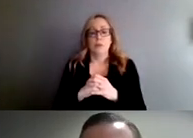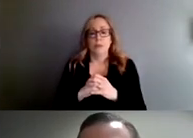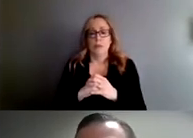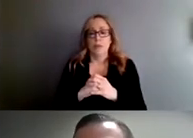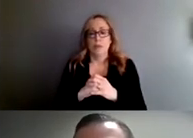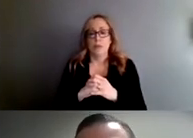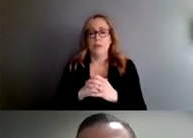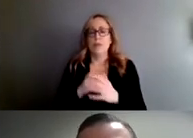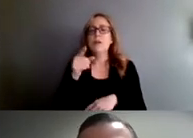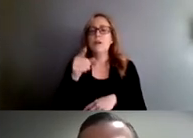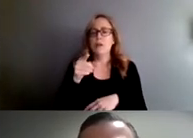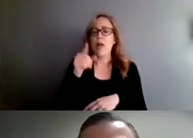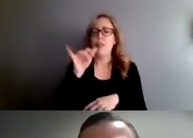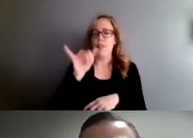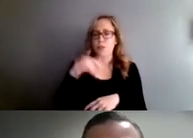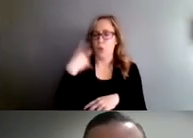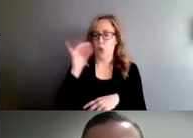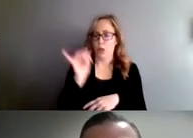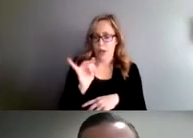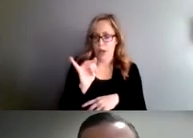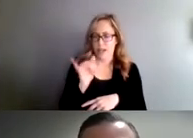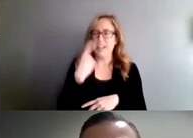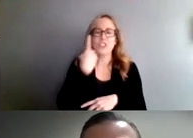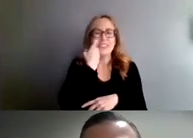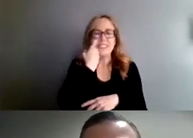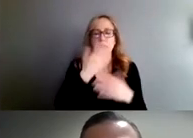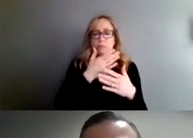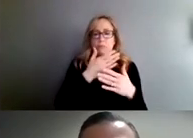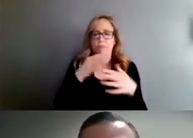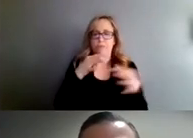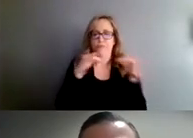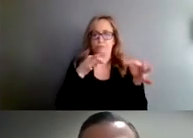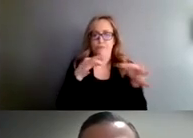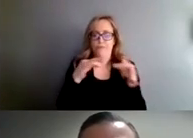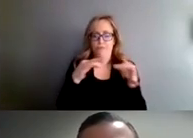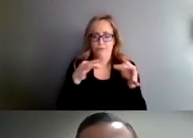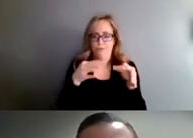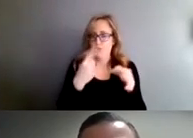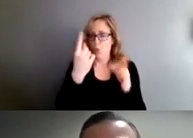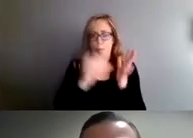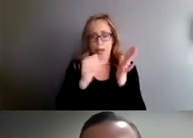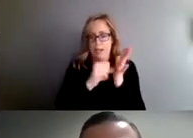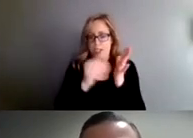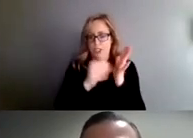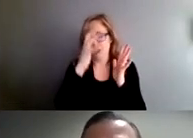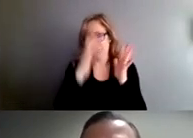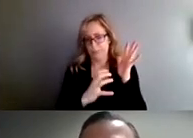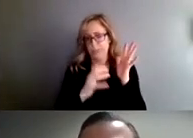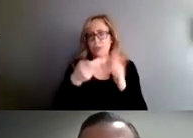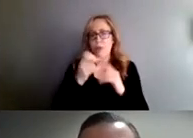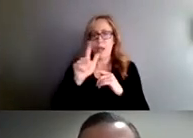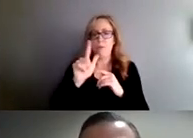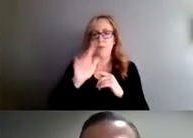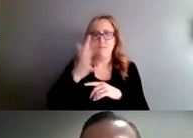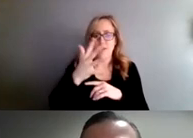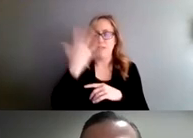So this is what it looks like, what I just shared in 1 snapshot, 1 page. April 5th, 5 days per